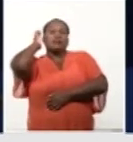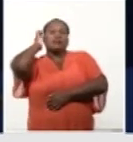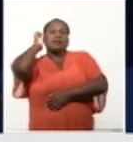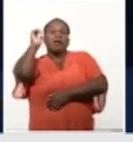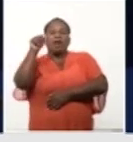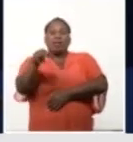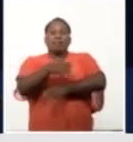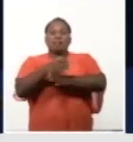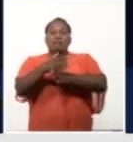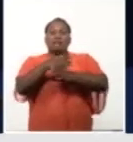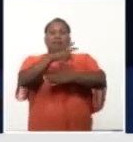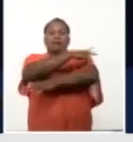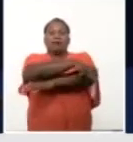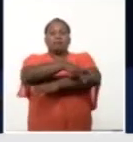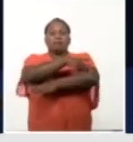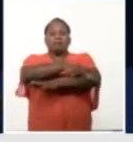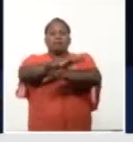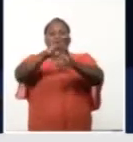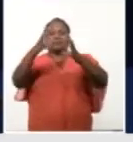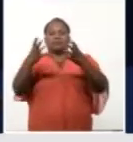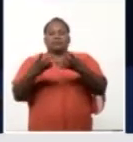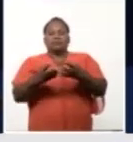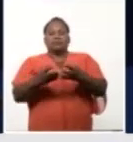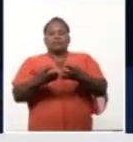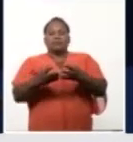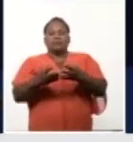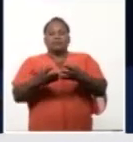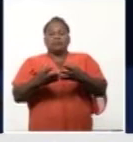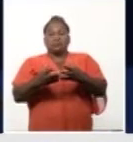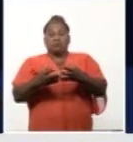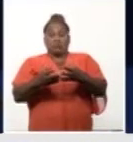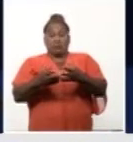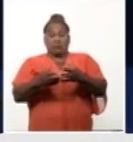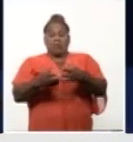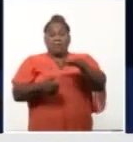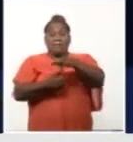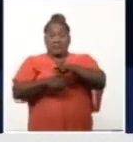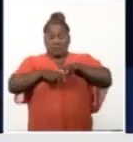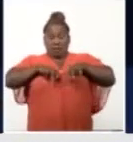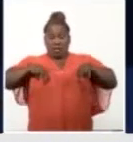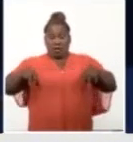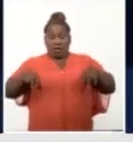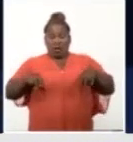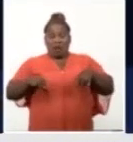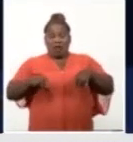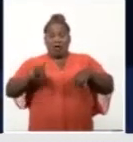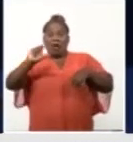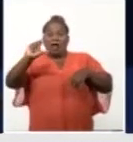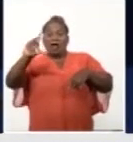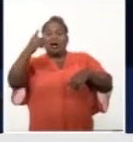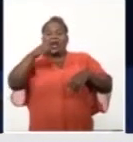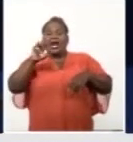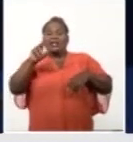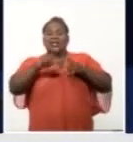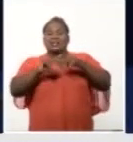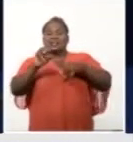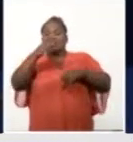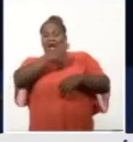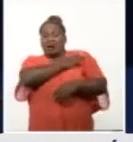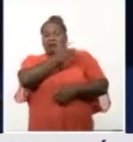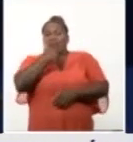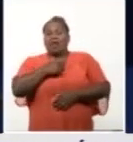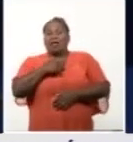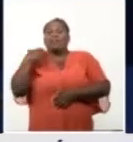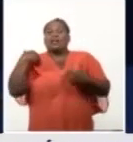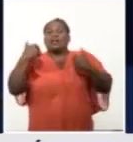with several countries of the world. The conference was presided over by Dr. Carissa Etienne, the director